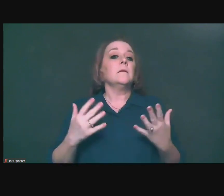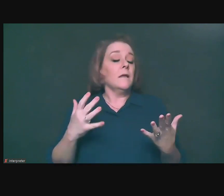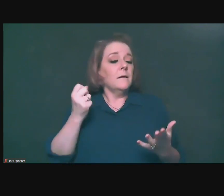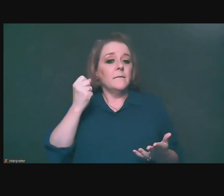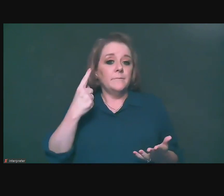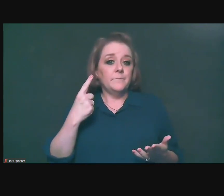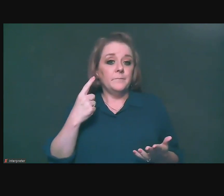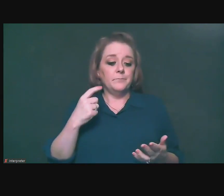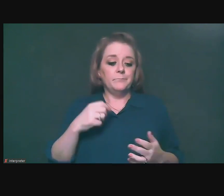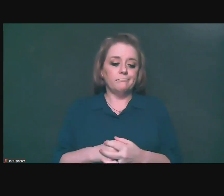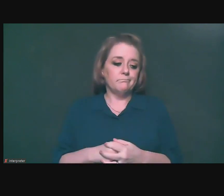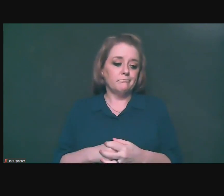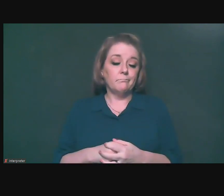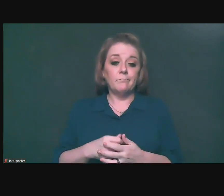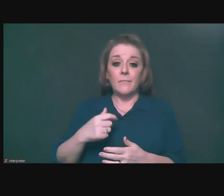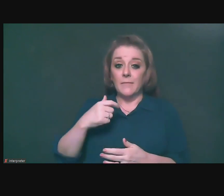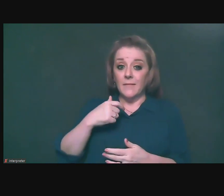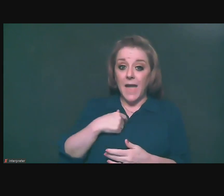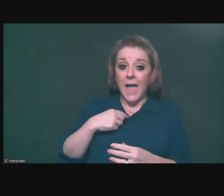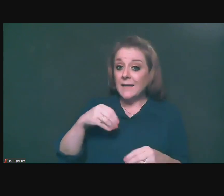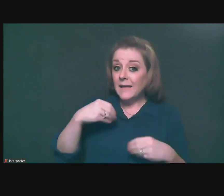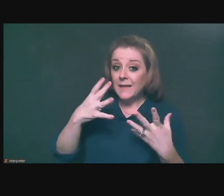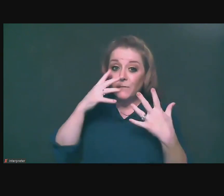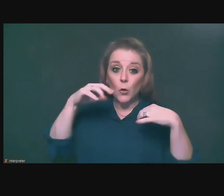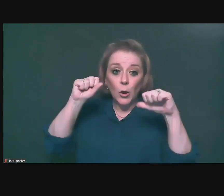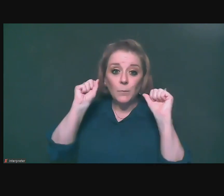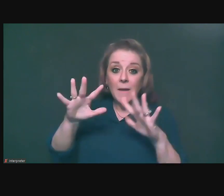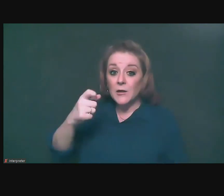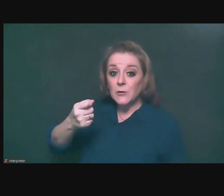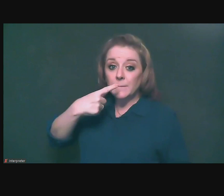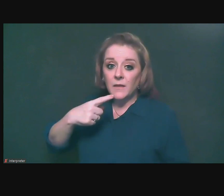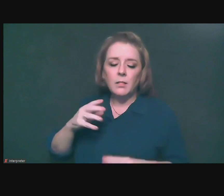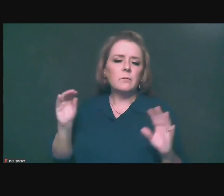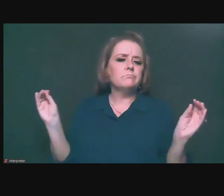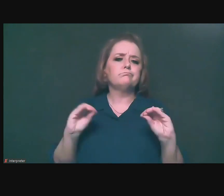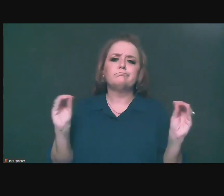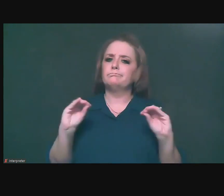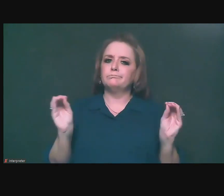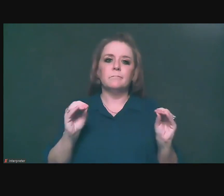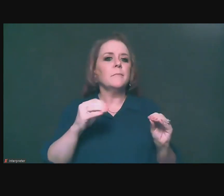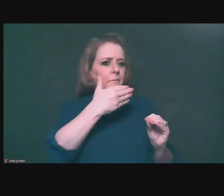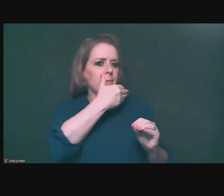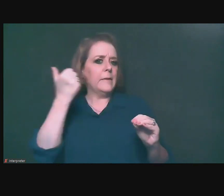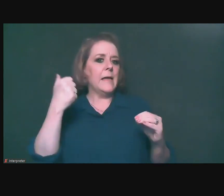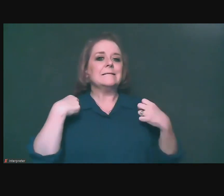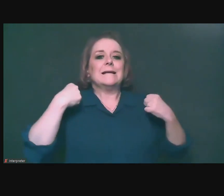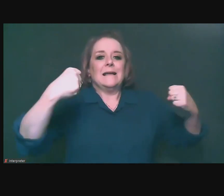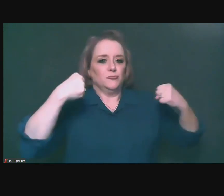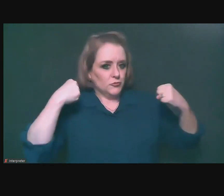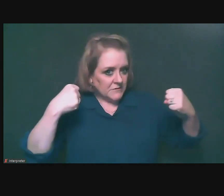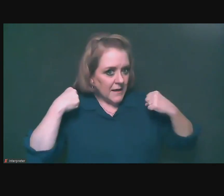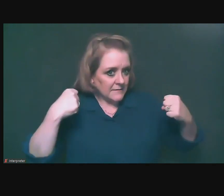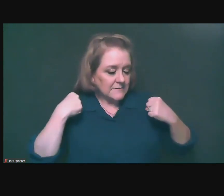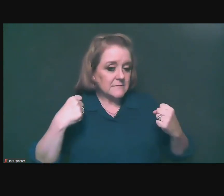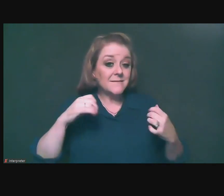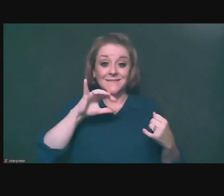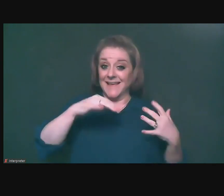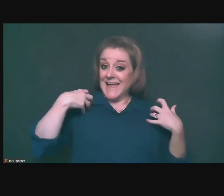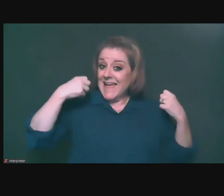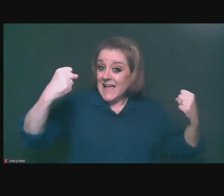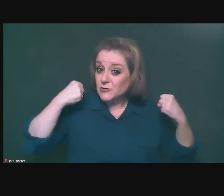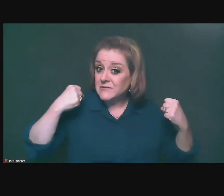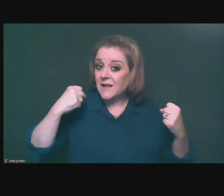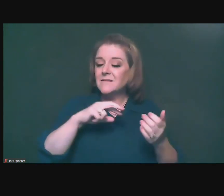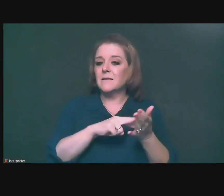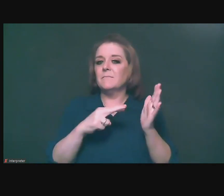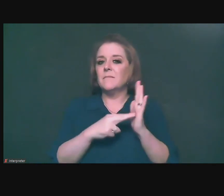you that's as good as what we call the exercise prescription. And that exercise prescription is